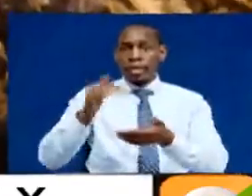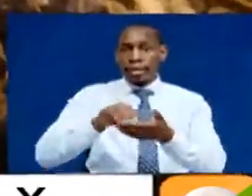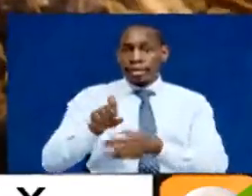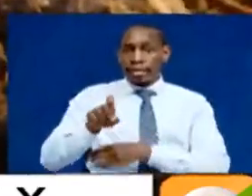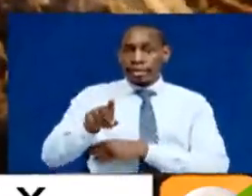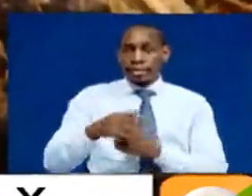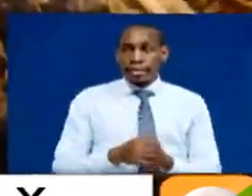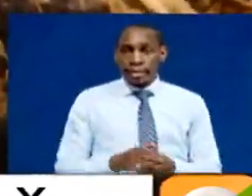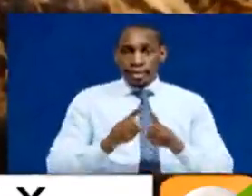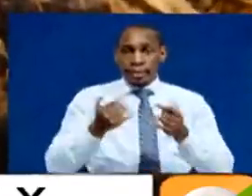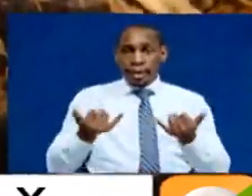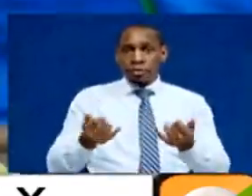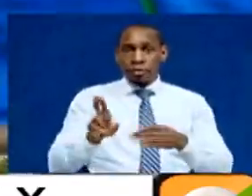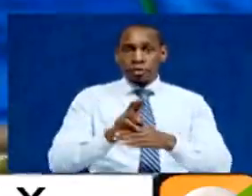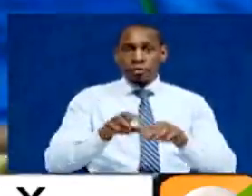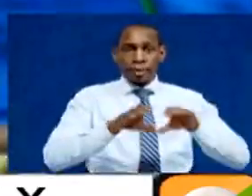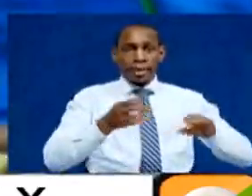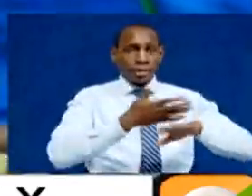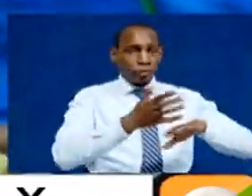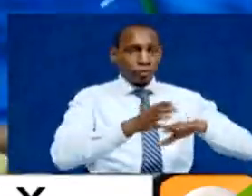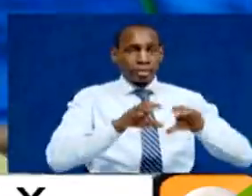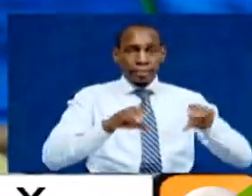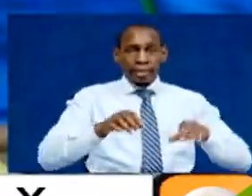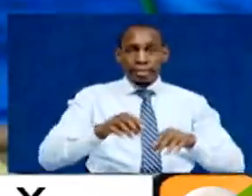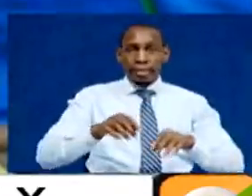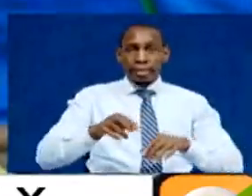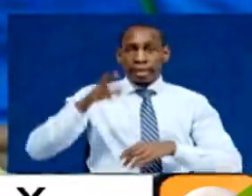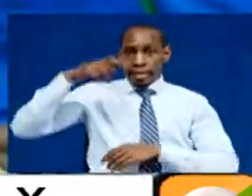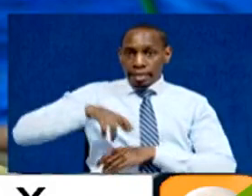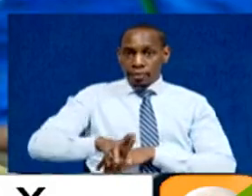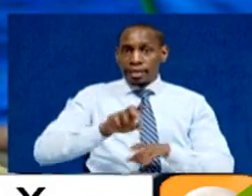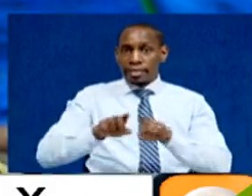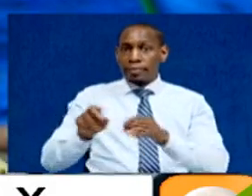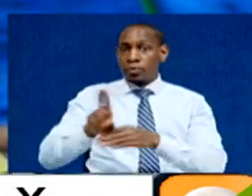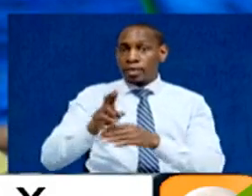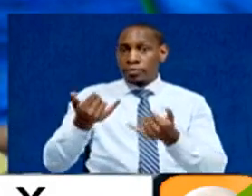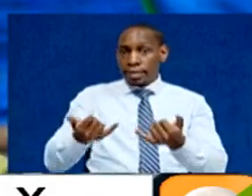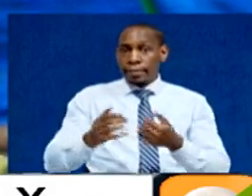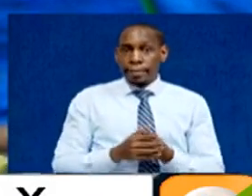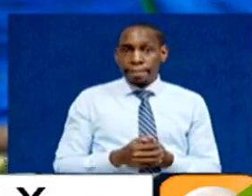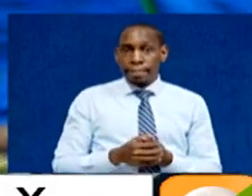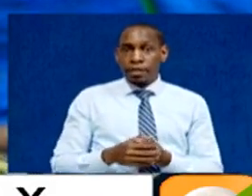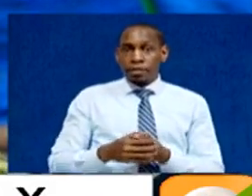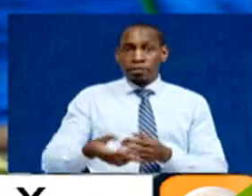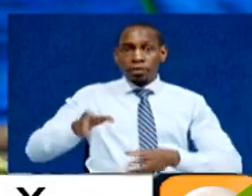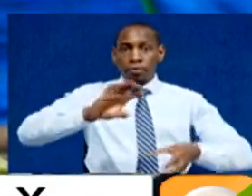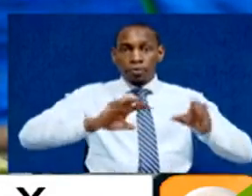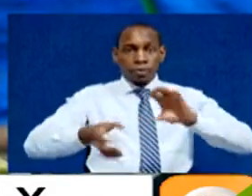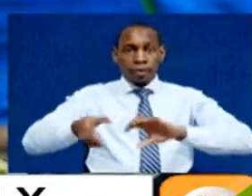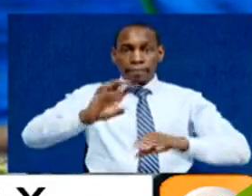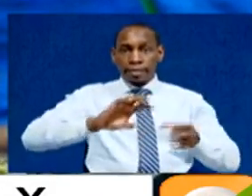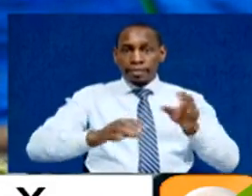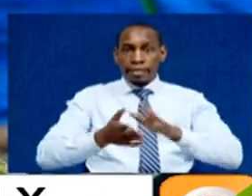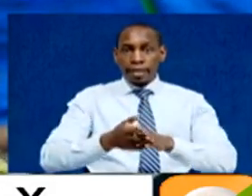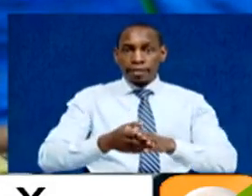insects. But here we're using the market waste from the market, from Rongai market, and that's what we are using. We are mixing it with a bit